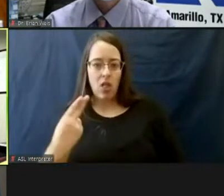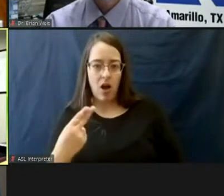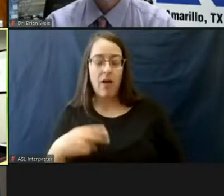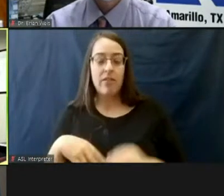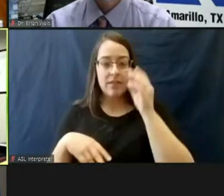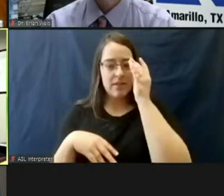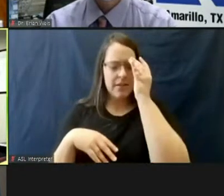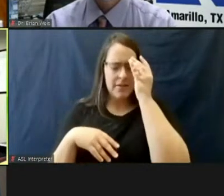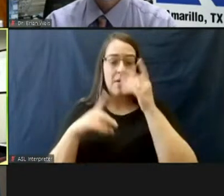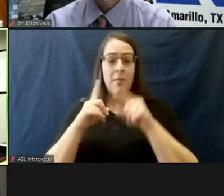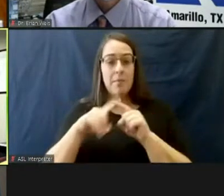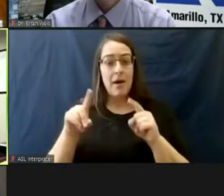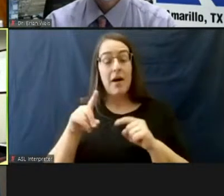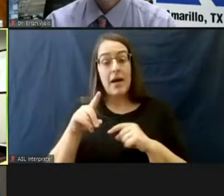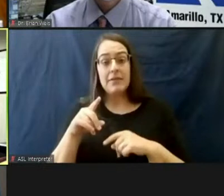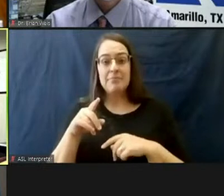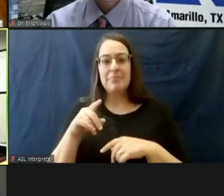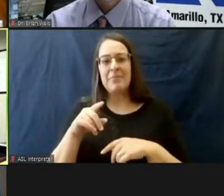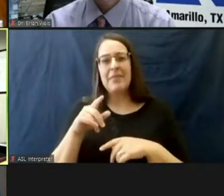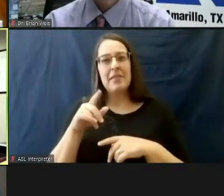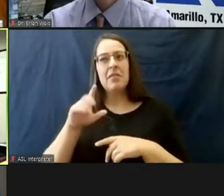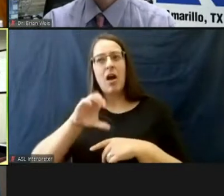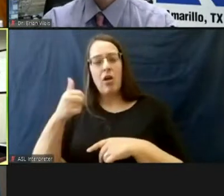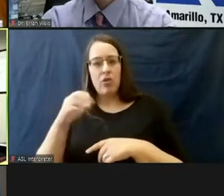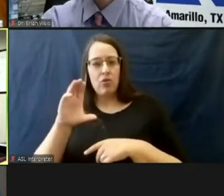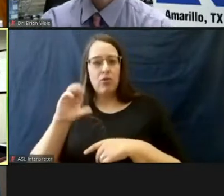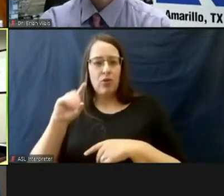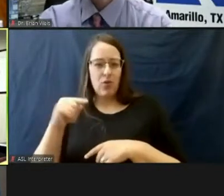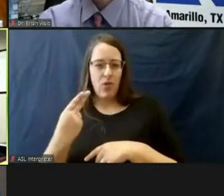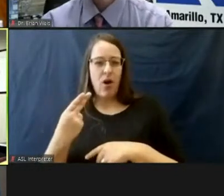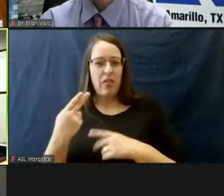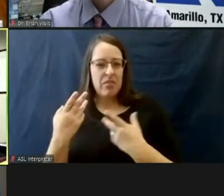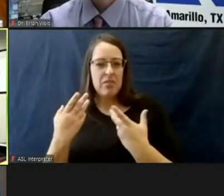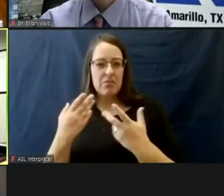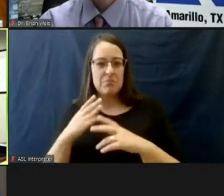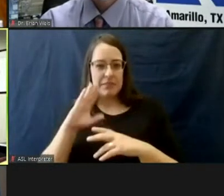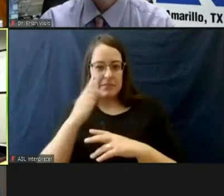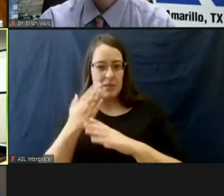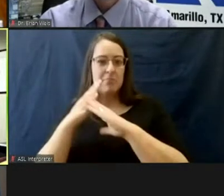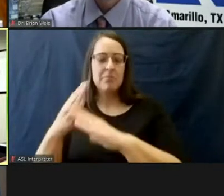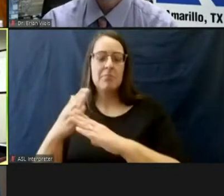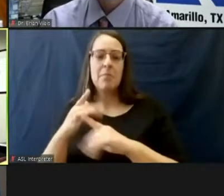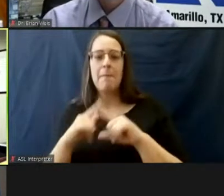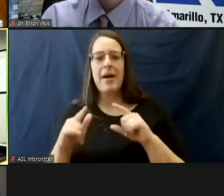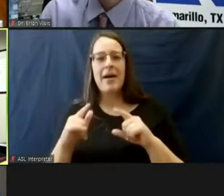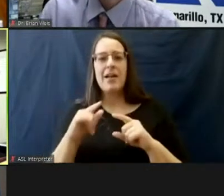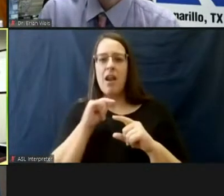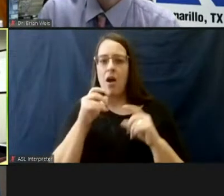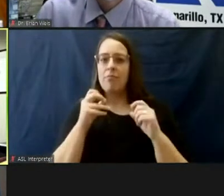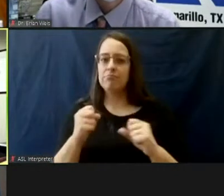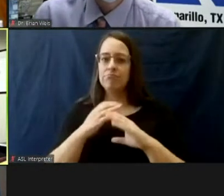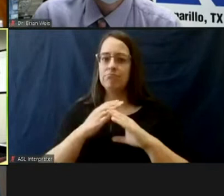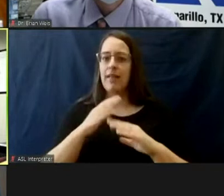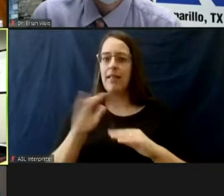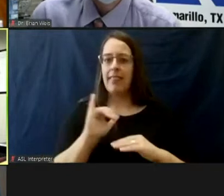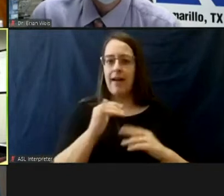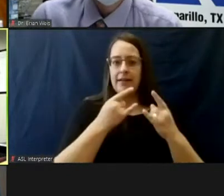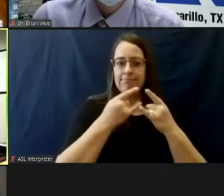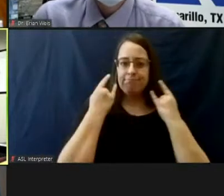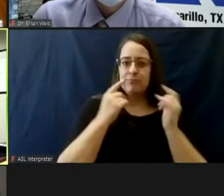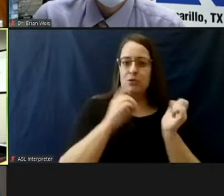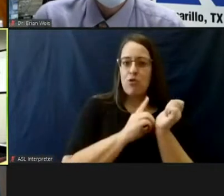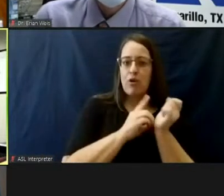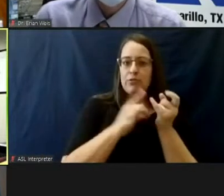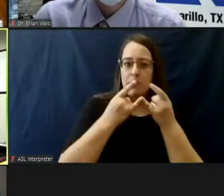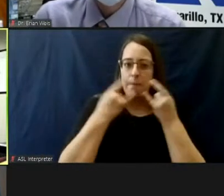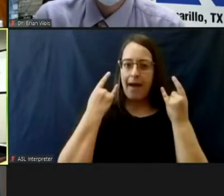well, just not as good as a simple surgical mask. So again, more data suggesting that masking is beneficial. And I would say more